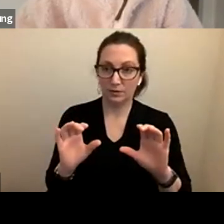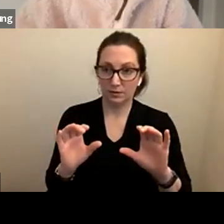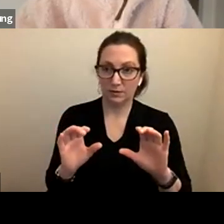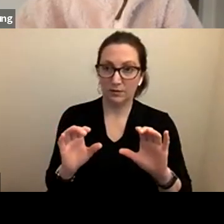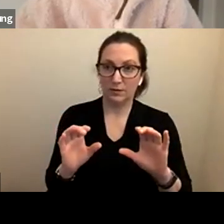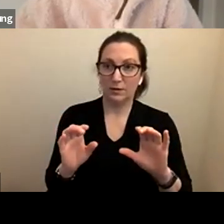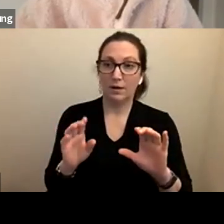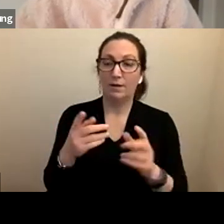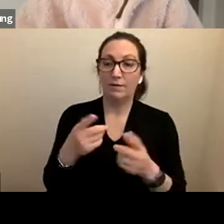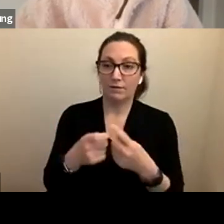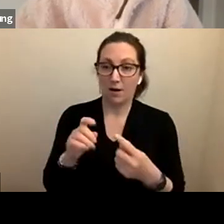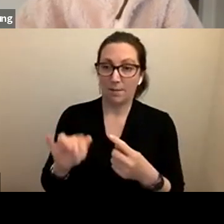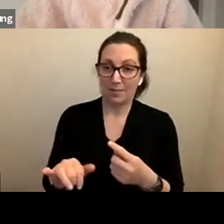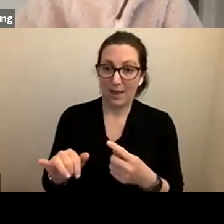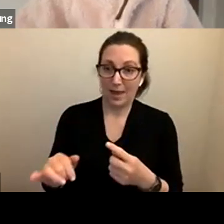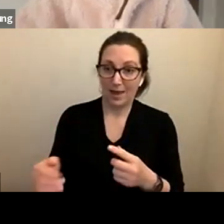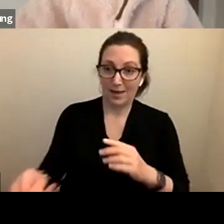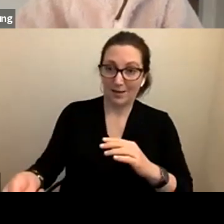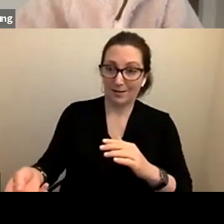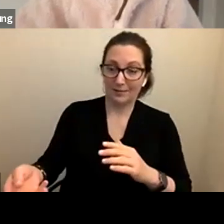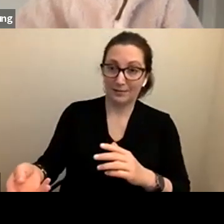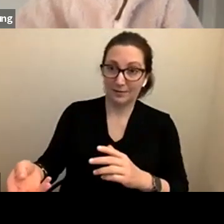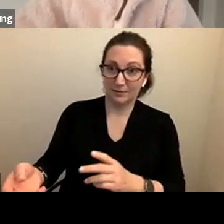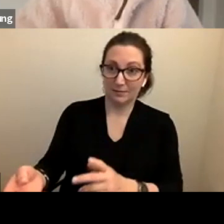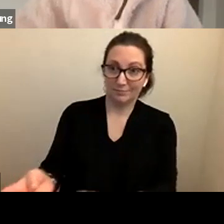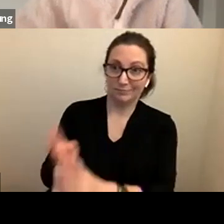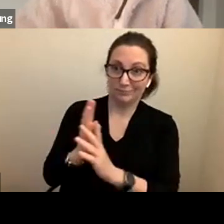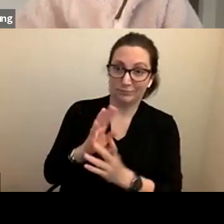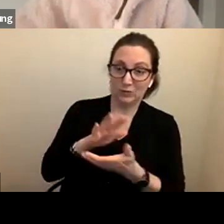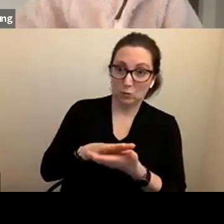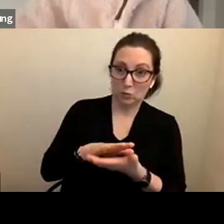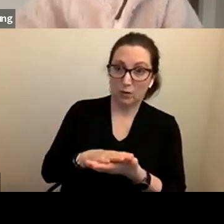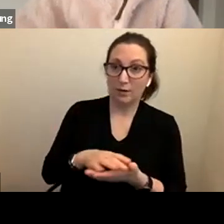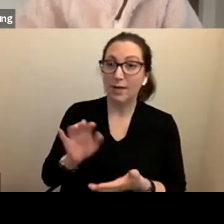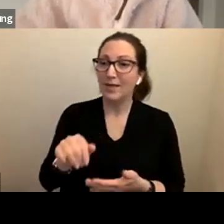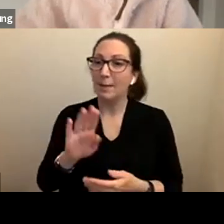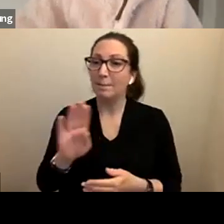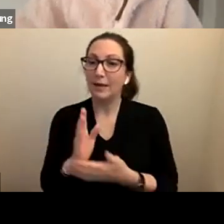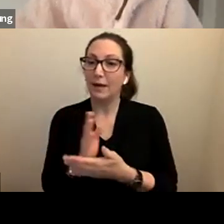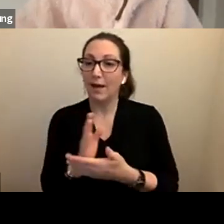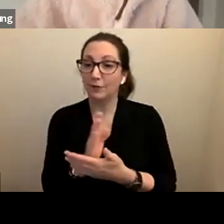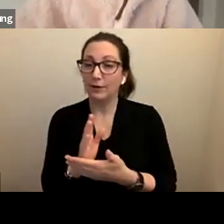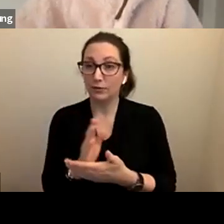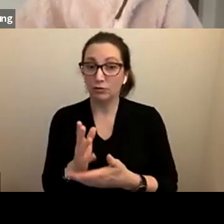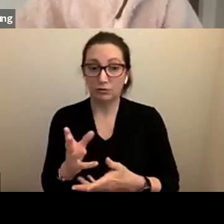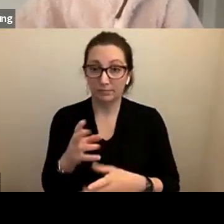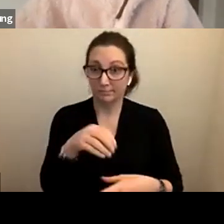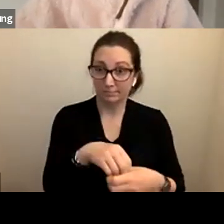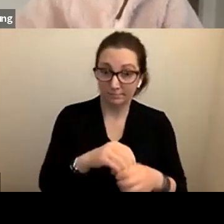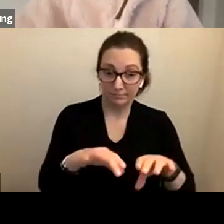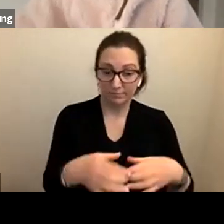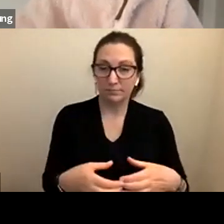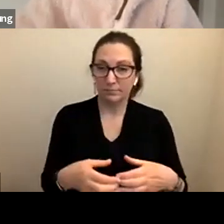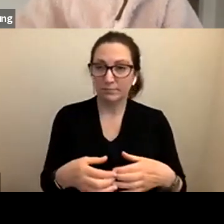sending school that the B average, which is what got a child into the pool, was reflective of